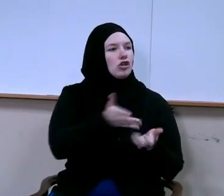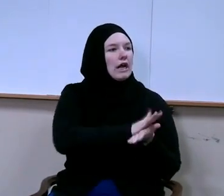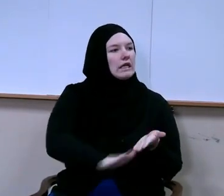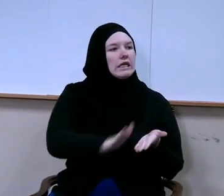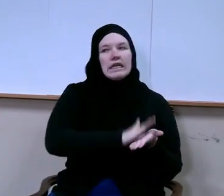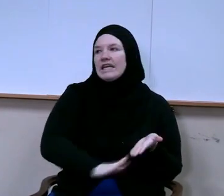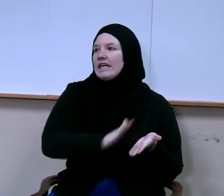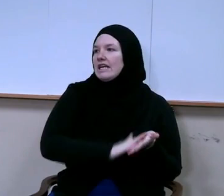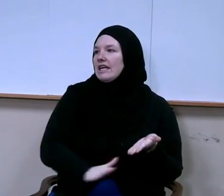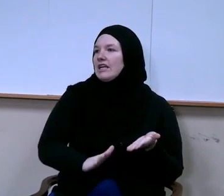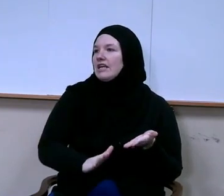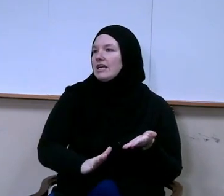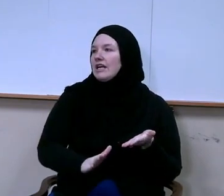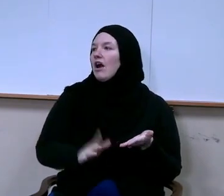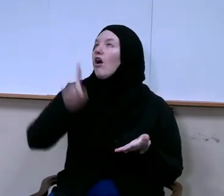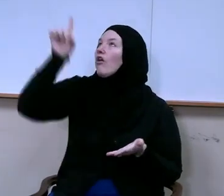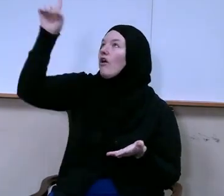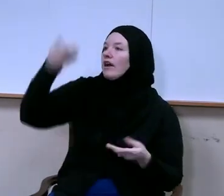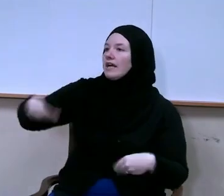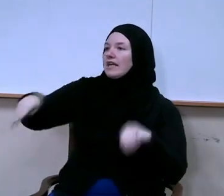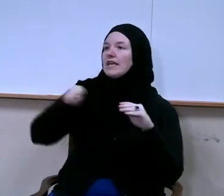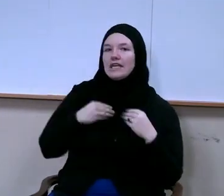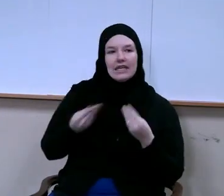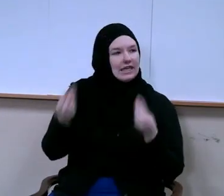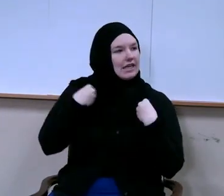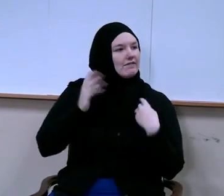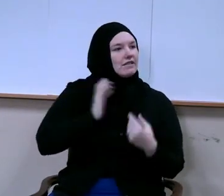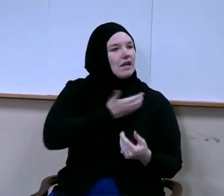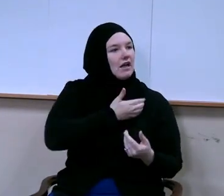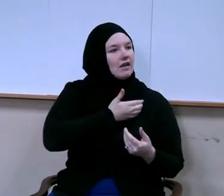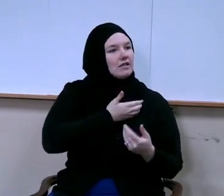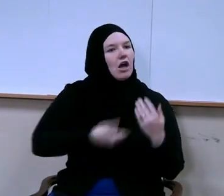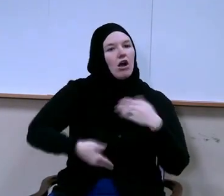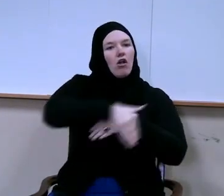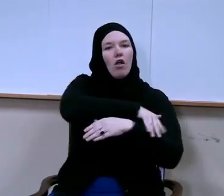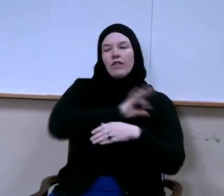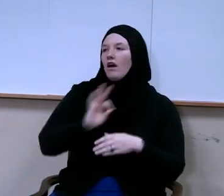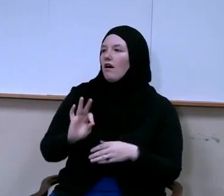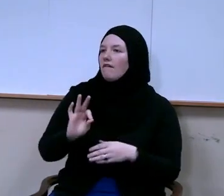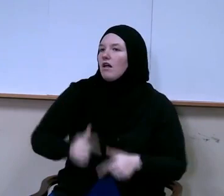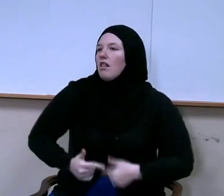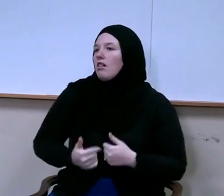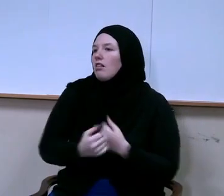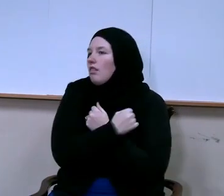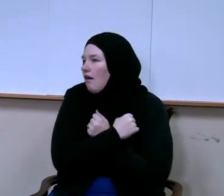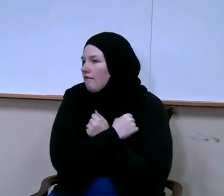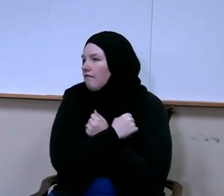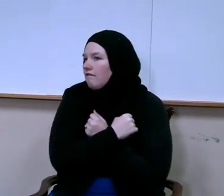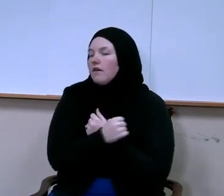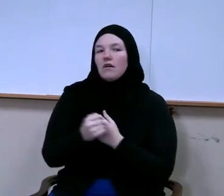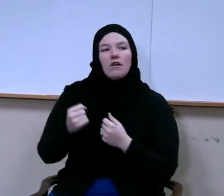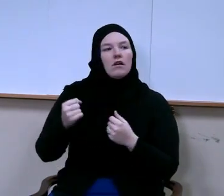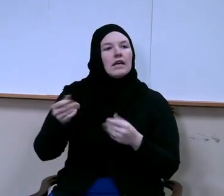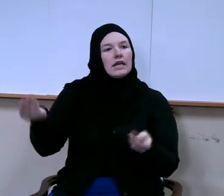cover, a shield, a clothing, a cloak of taqwa, a cloak of love, a cloak of